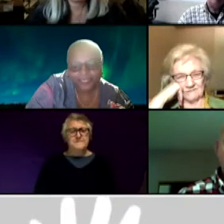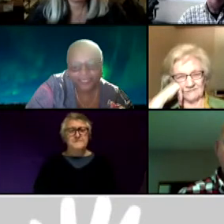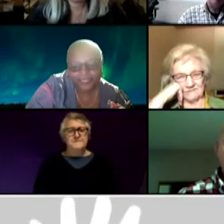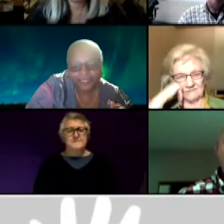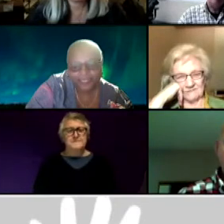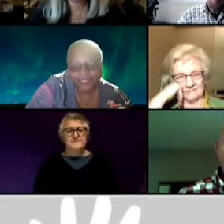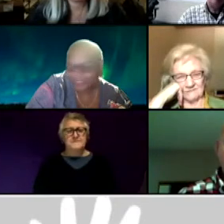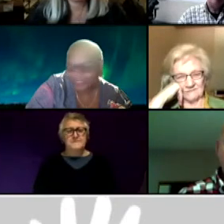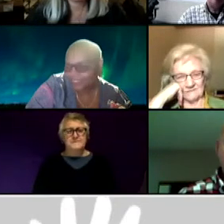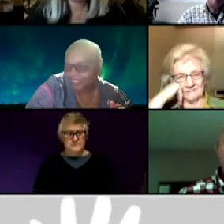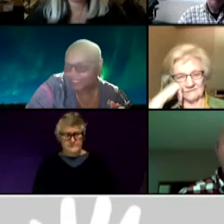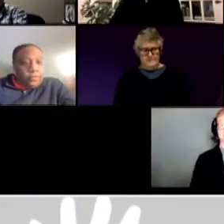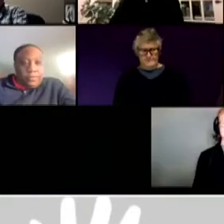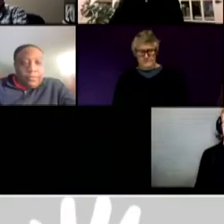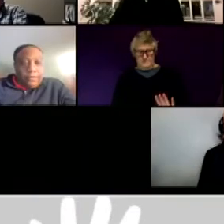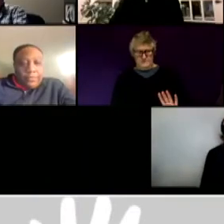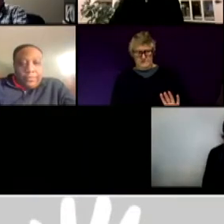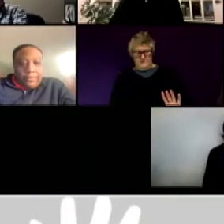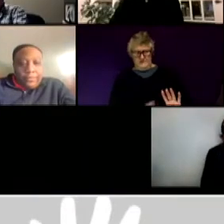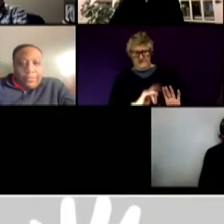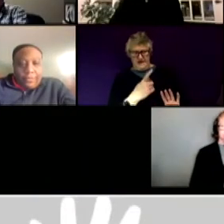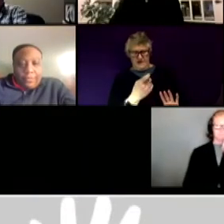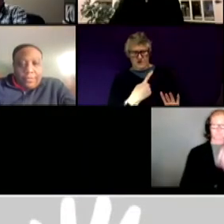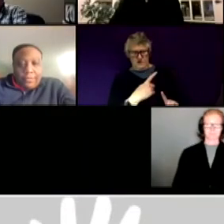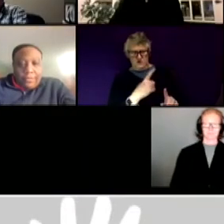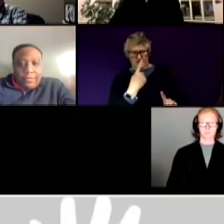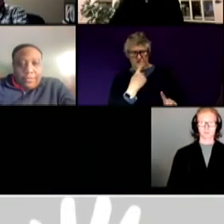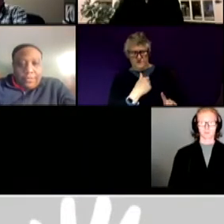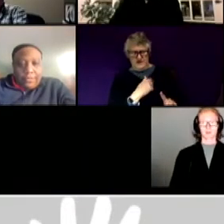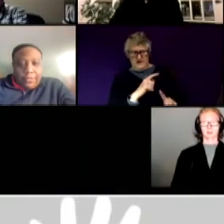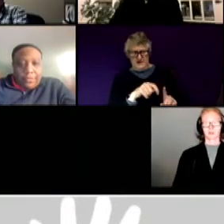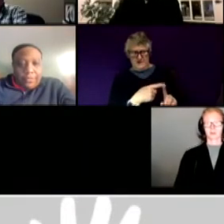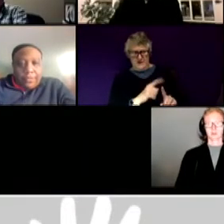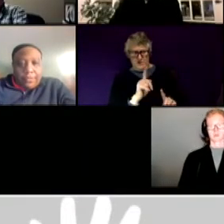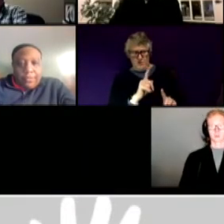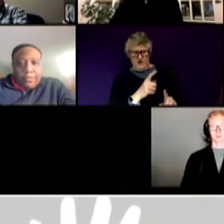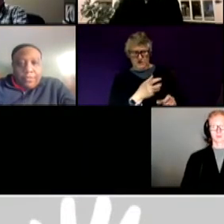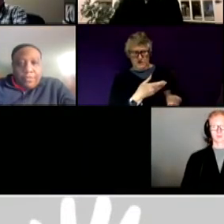Is that a question for me about where we would take feedback? Yeah.